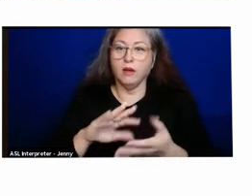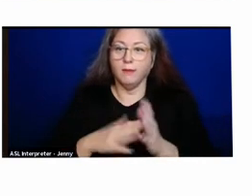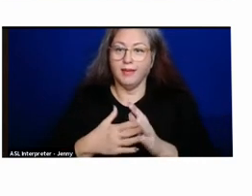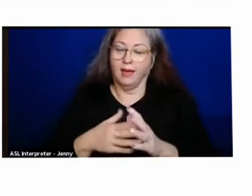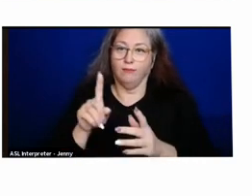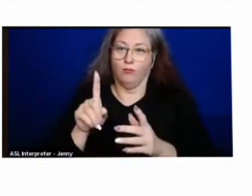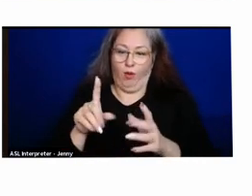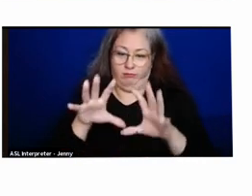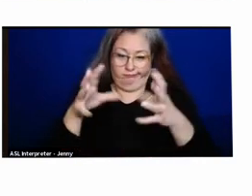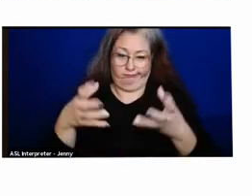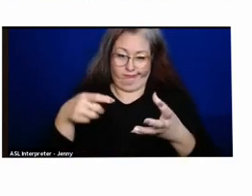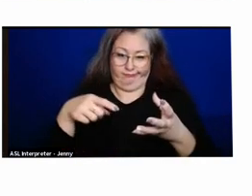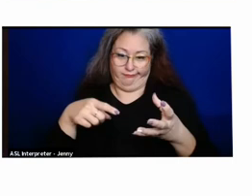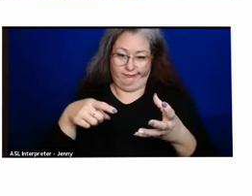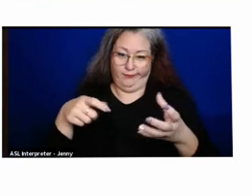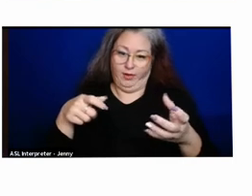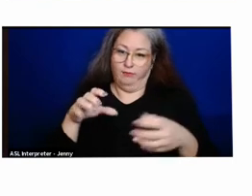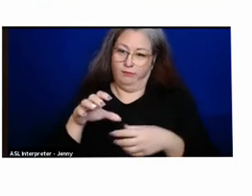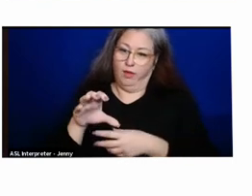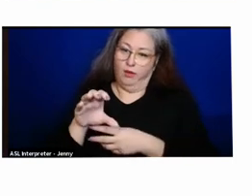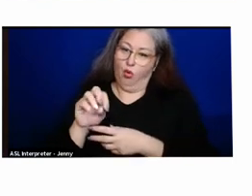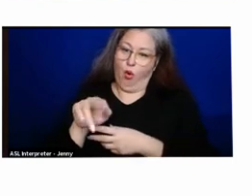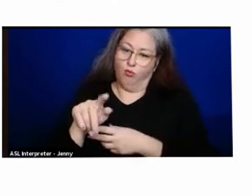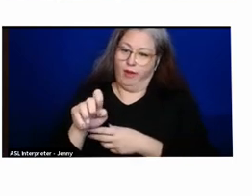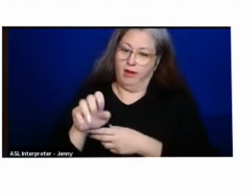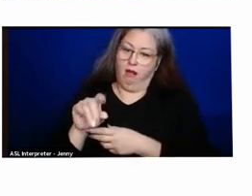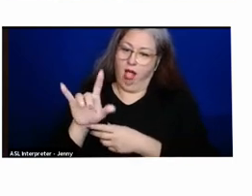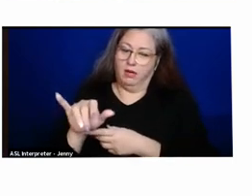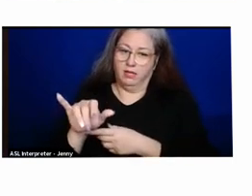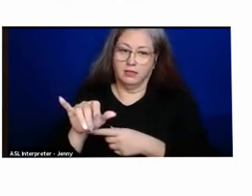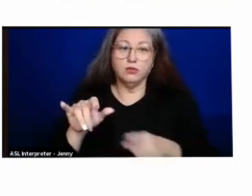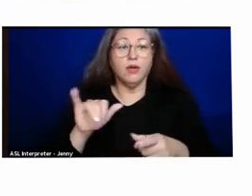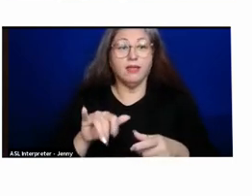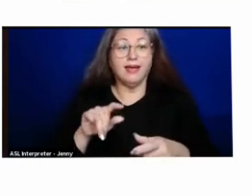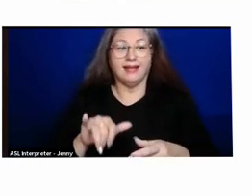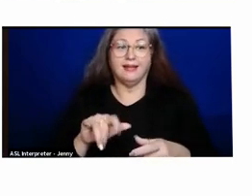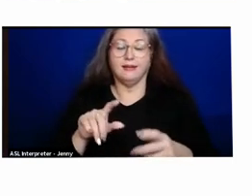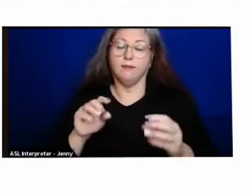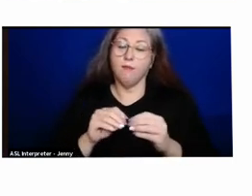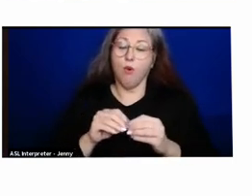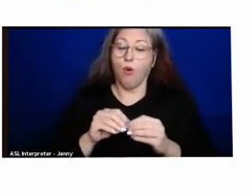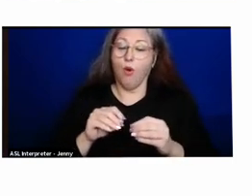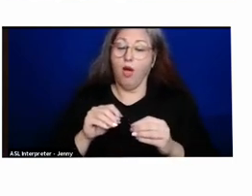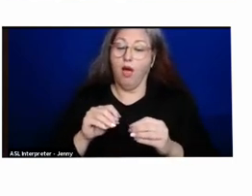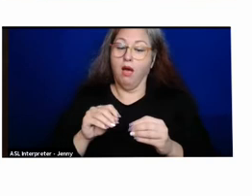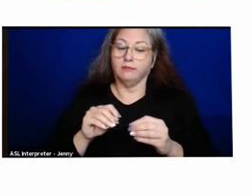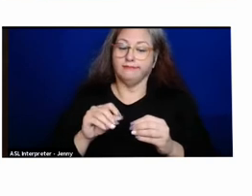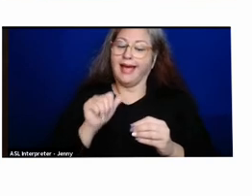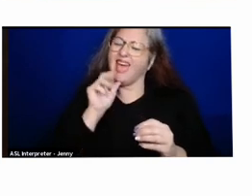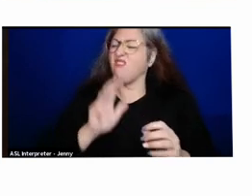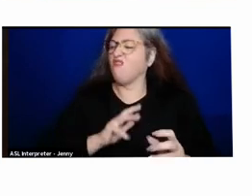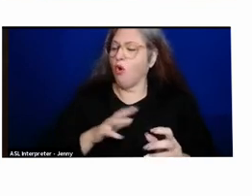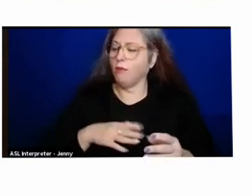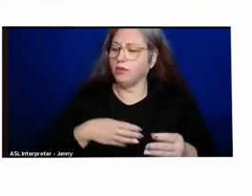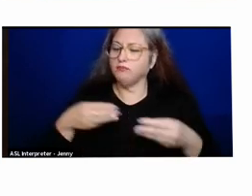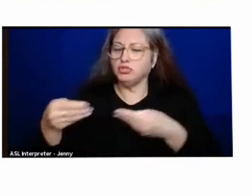colony. While fast fashion is accelerating, the informal secondhand trade is being formalized, which is another way of saying